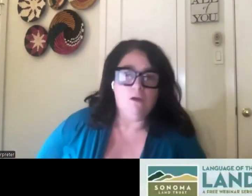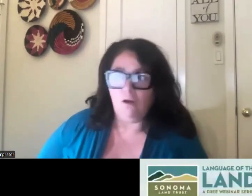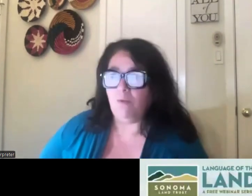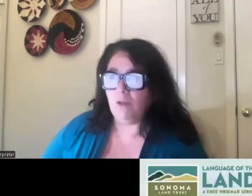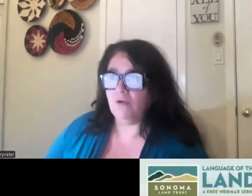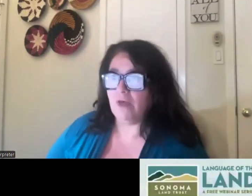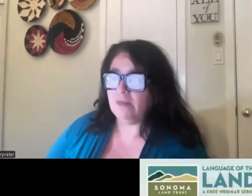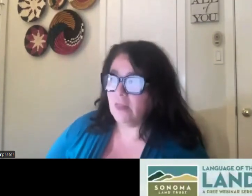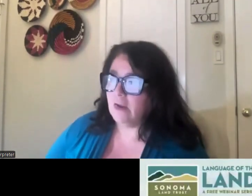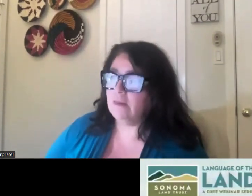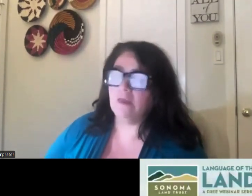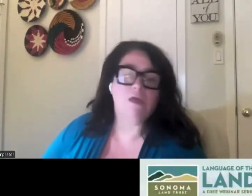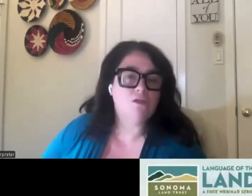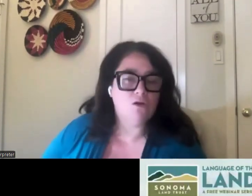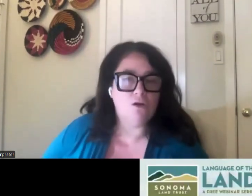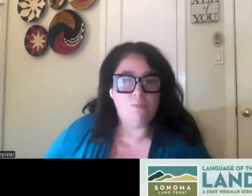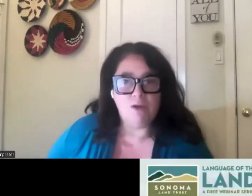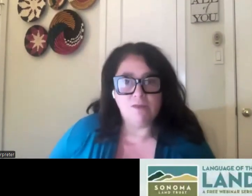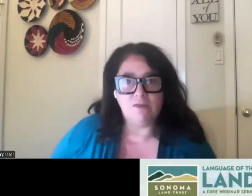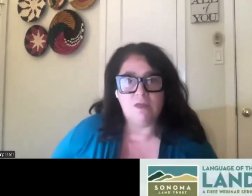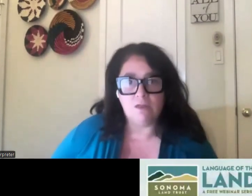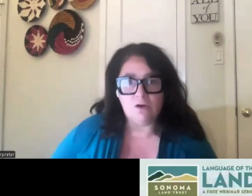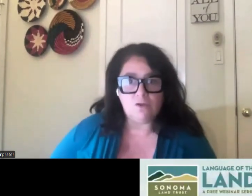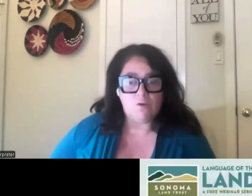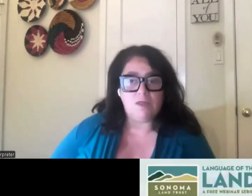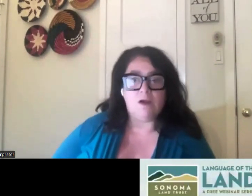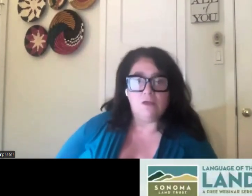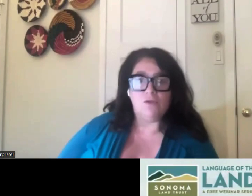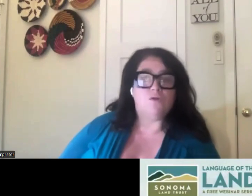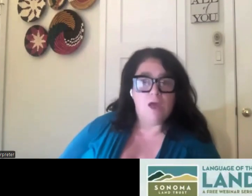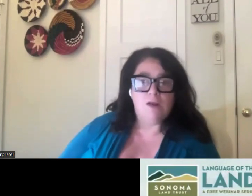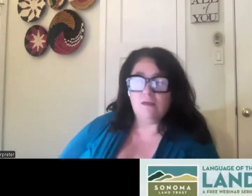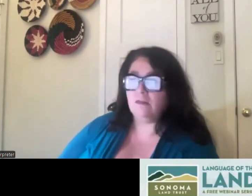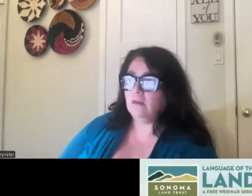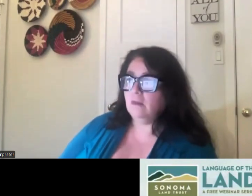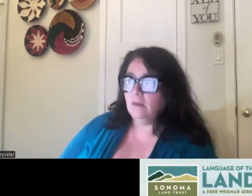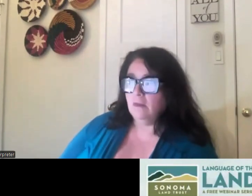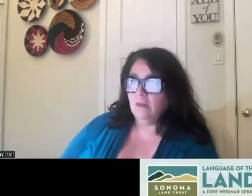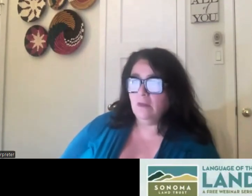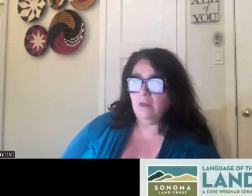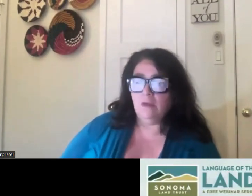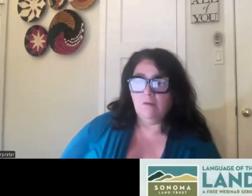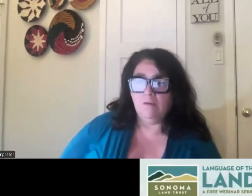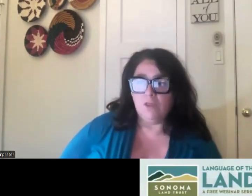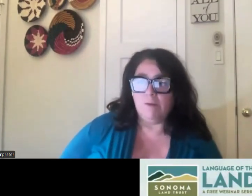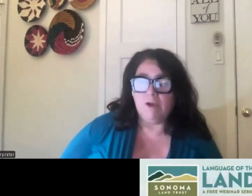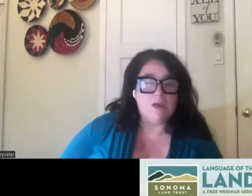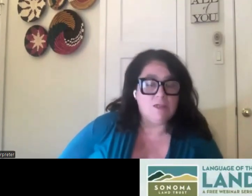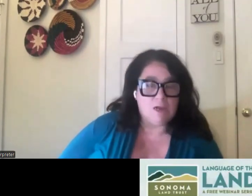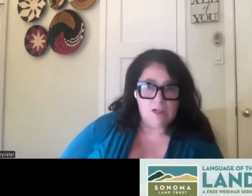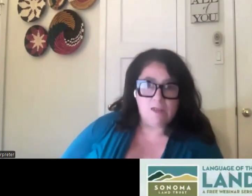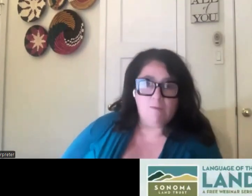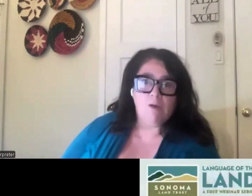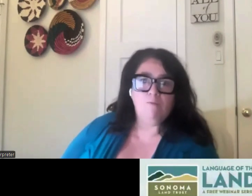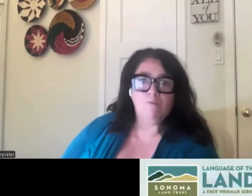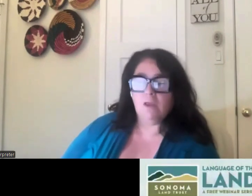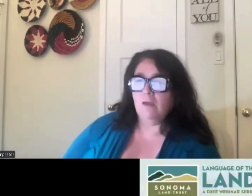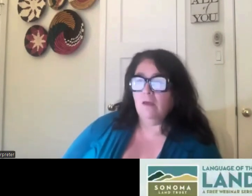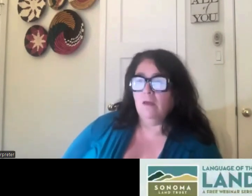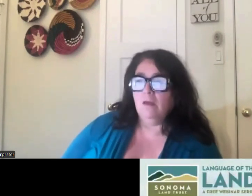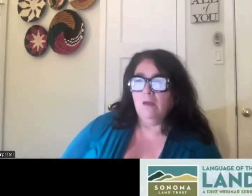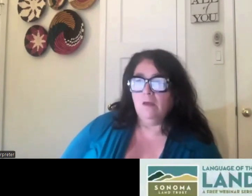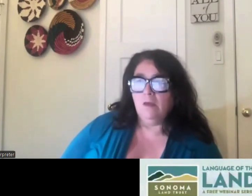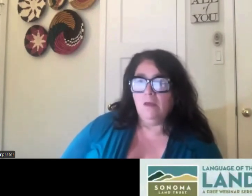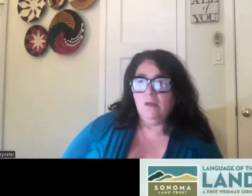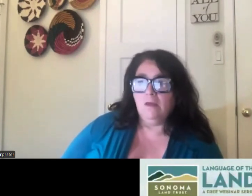social media accounts or visiting our website. And do keep an eye out for this series, this